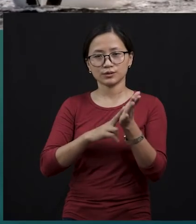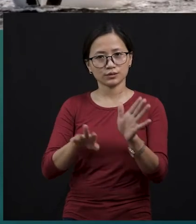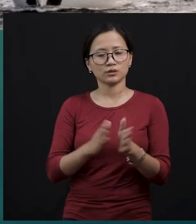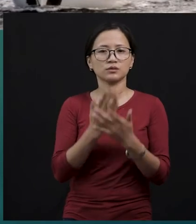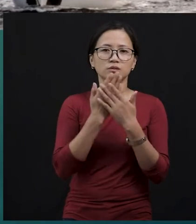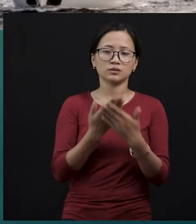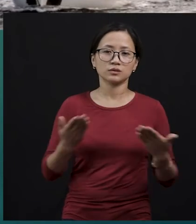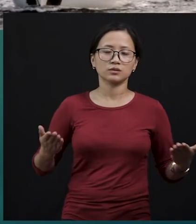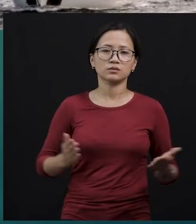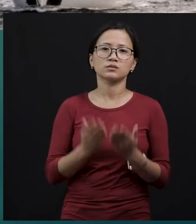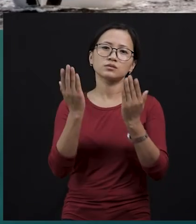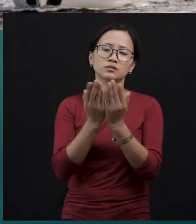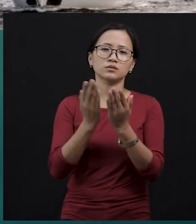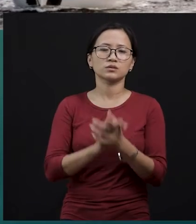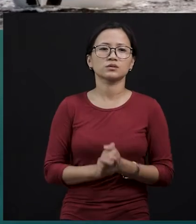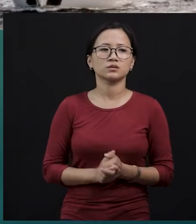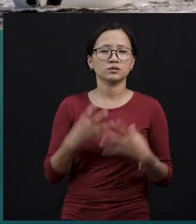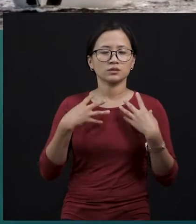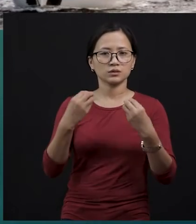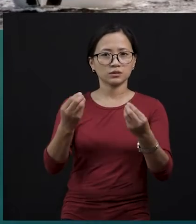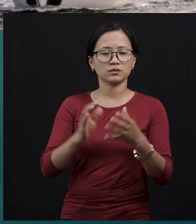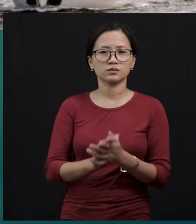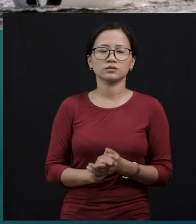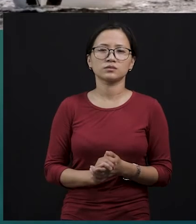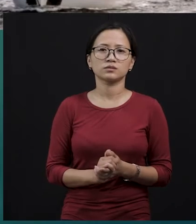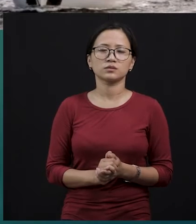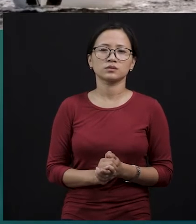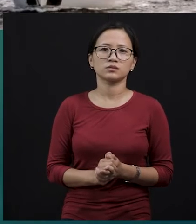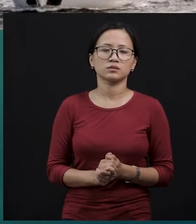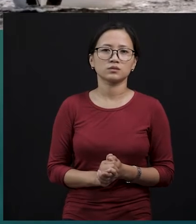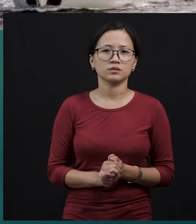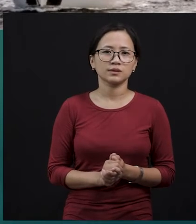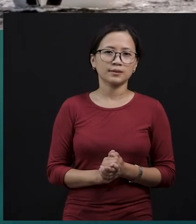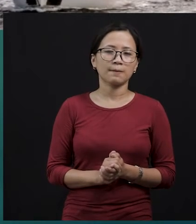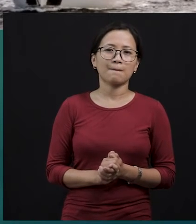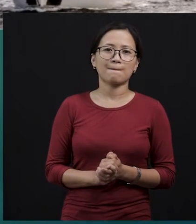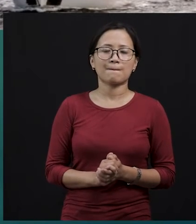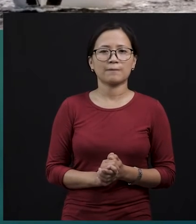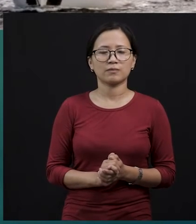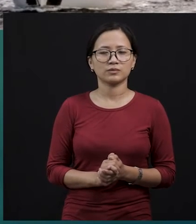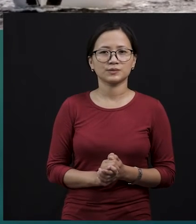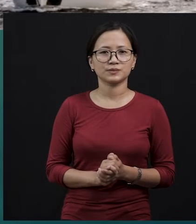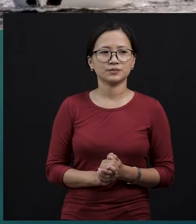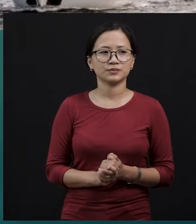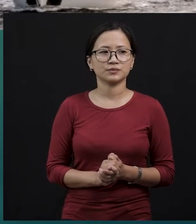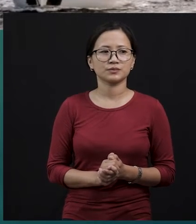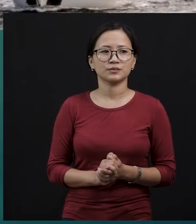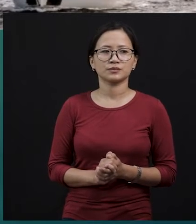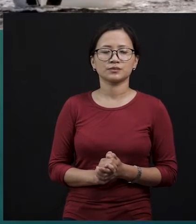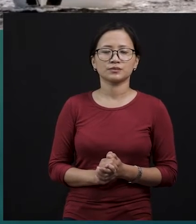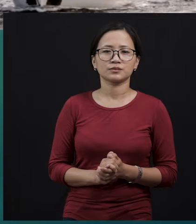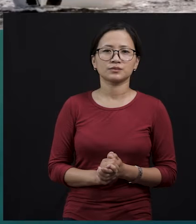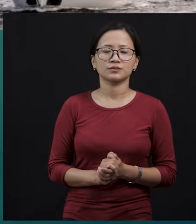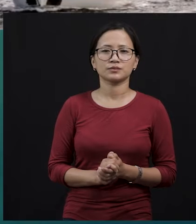I told you, we read together. I want you to give a guess before we jump on to the next one, okay? So, ships,